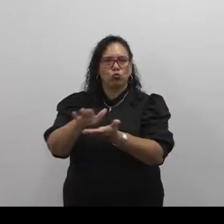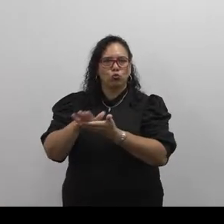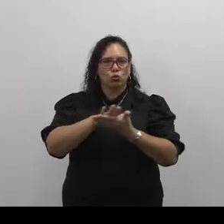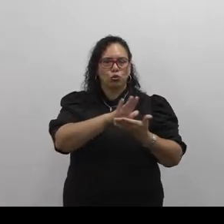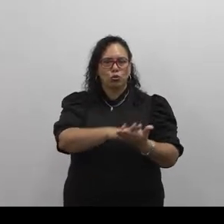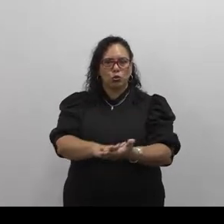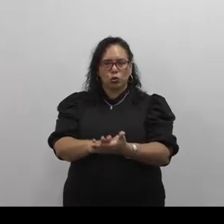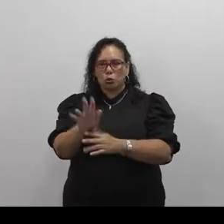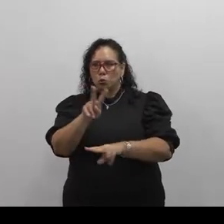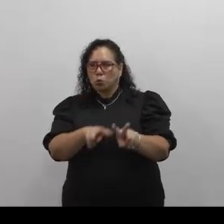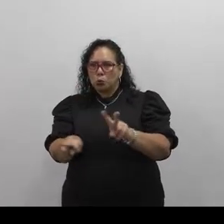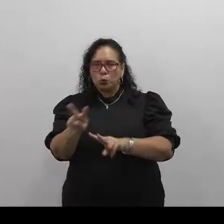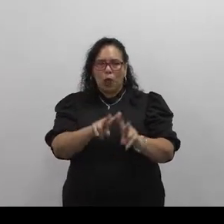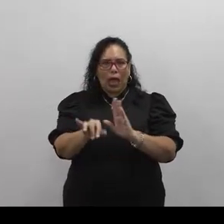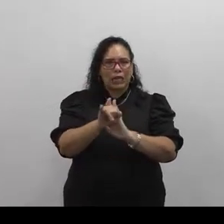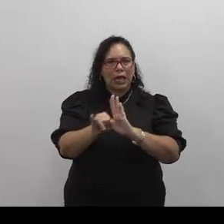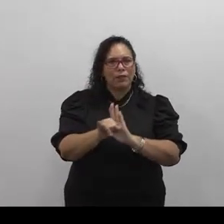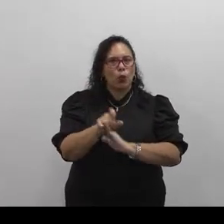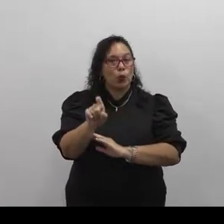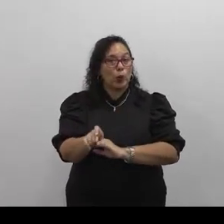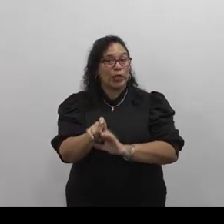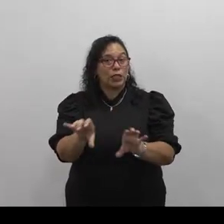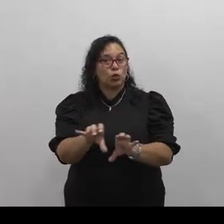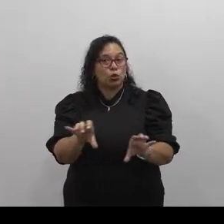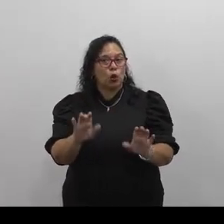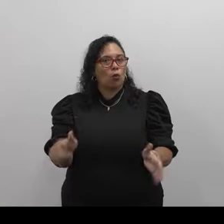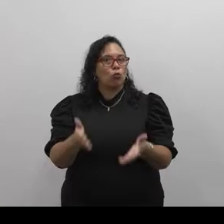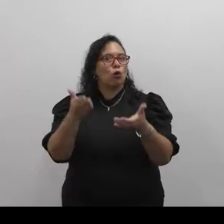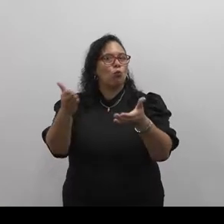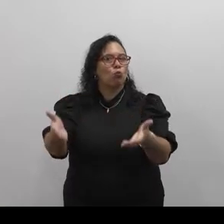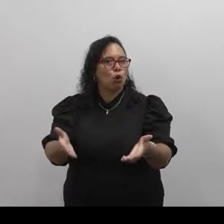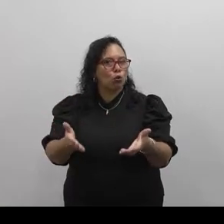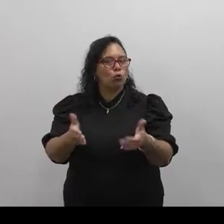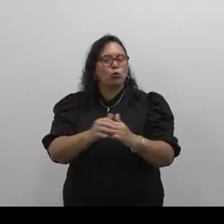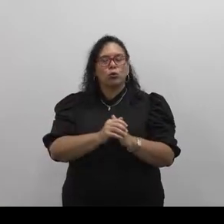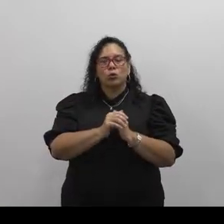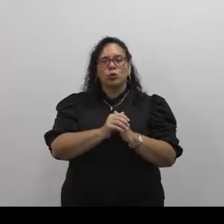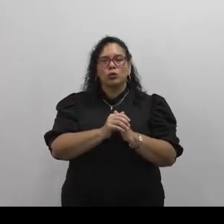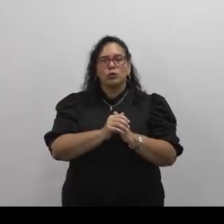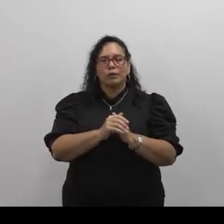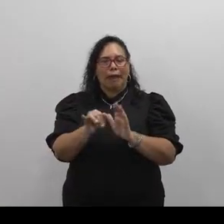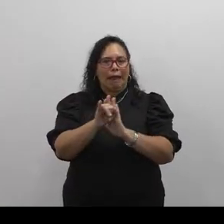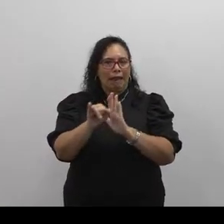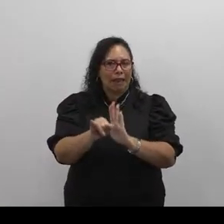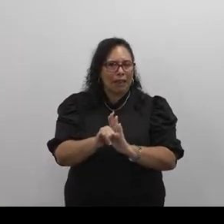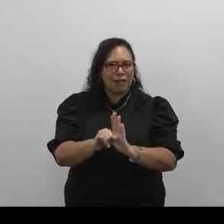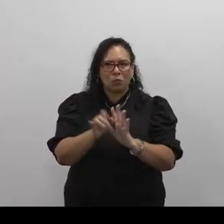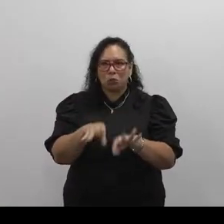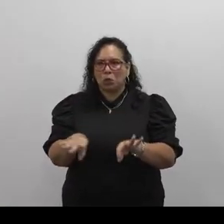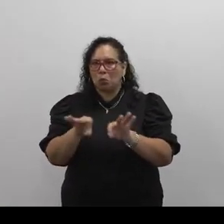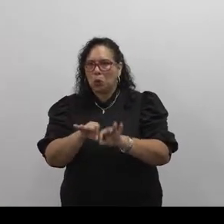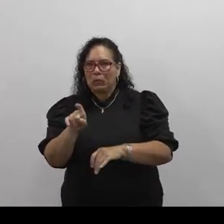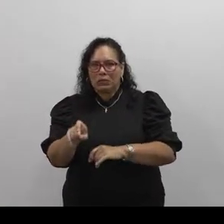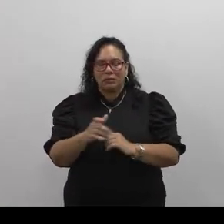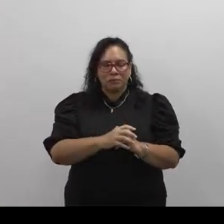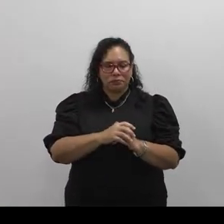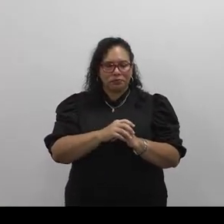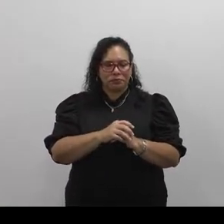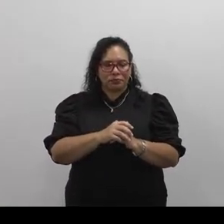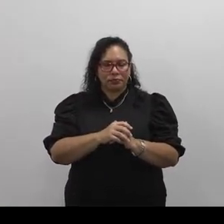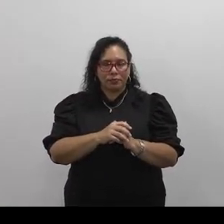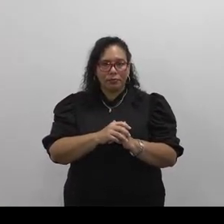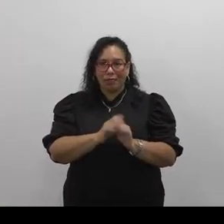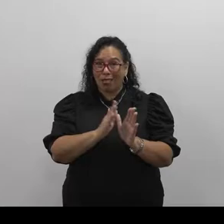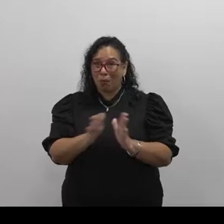and identify what we need to do, propose recommendations, identify key takeaways, and so forth. The plan